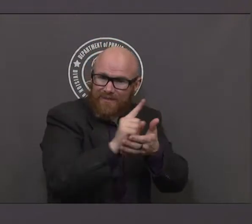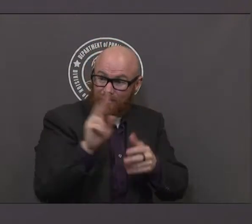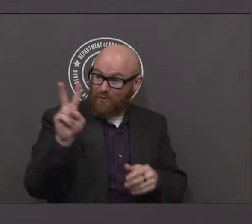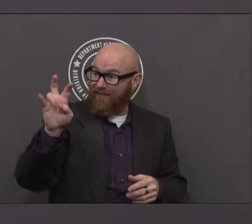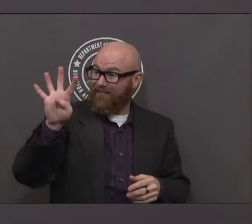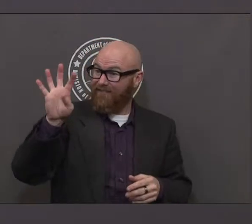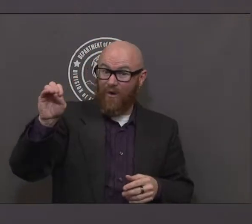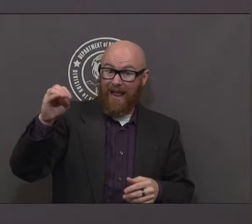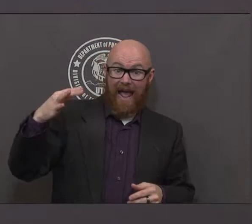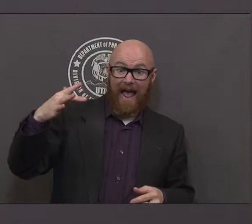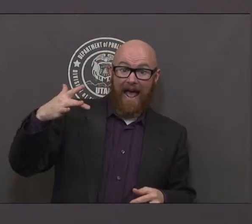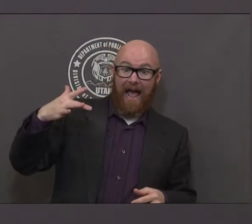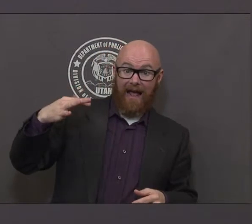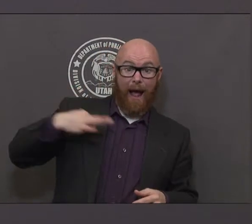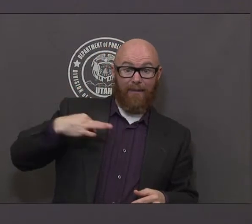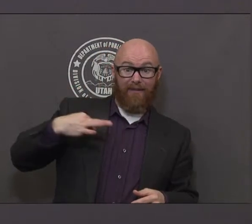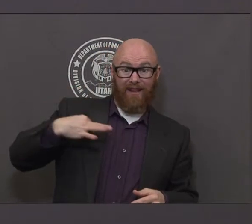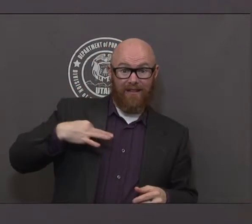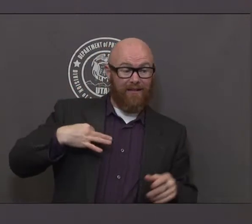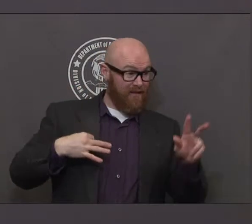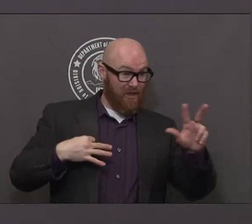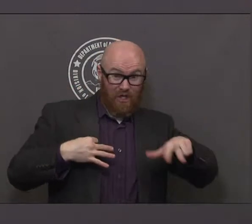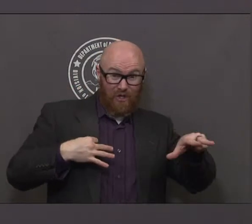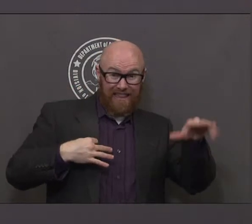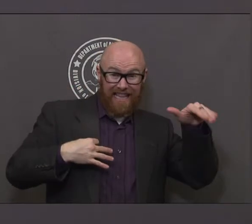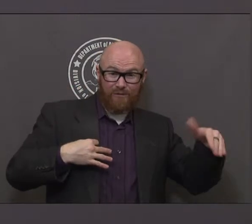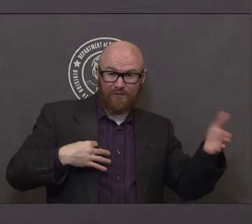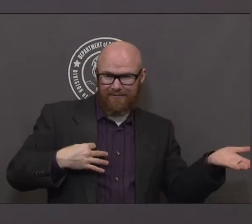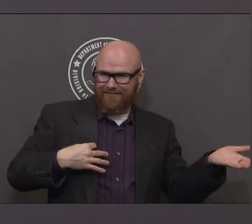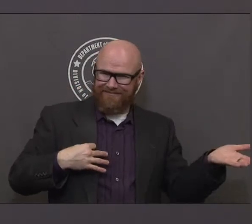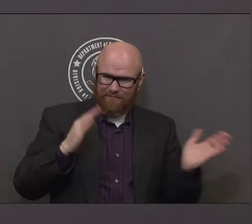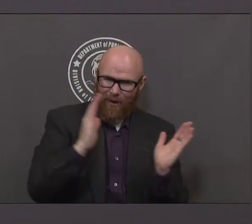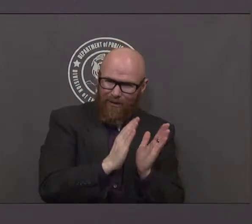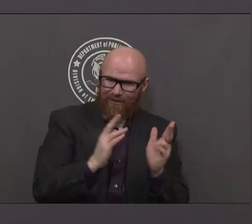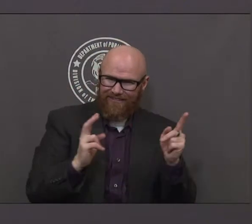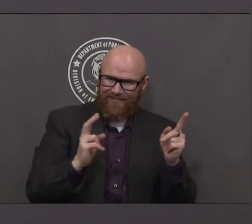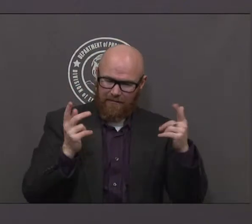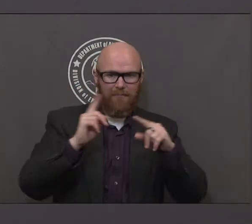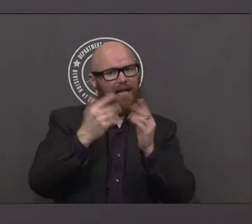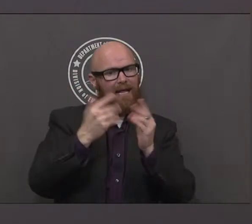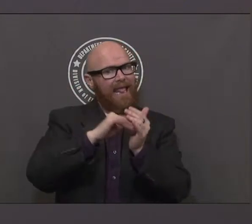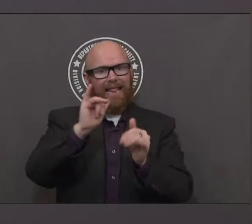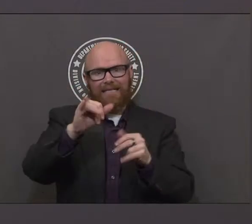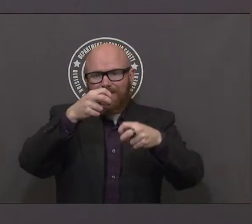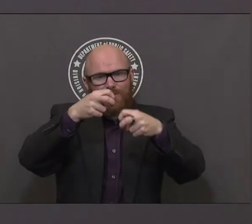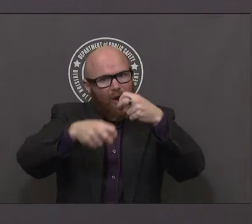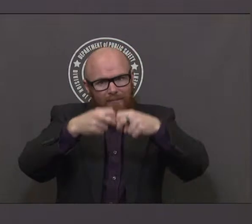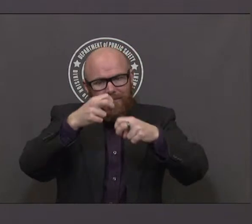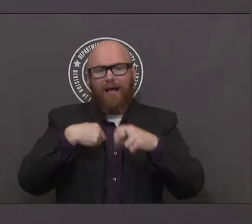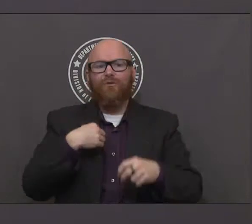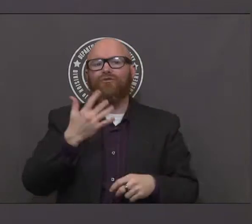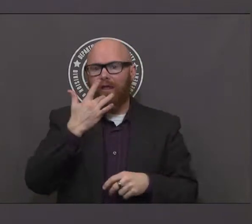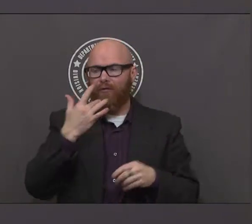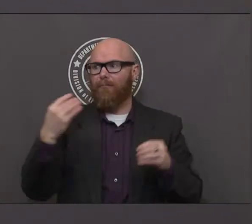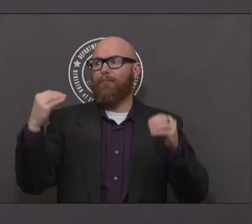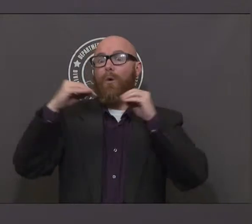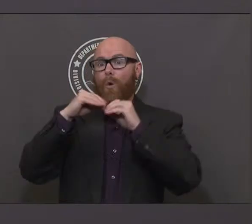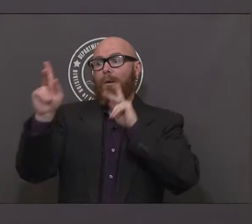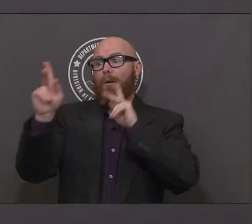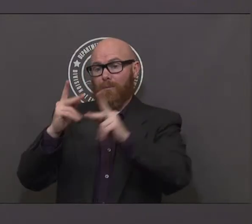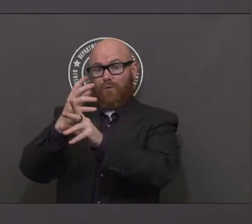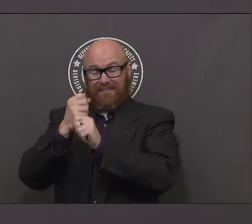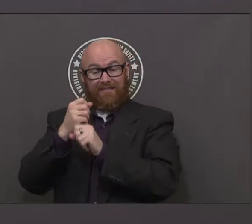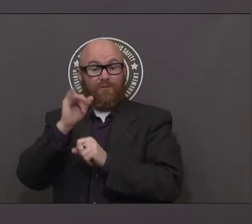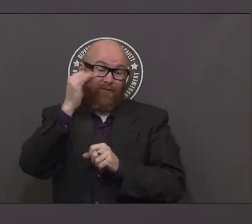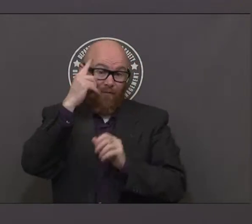that would be very difficult for some people. And I apologize for that, but it was a much better problem to have than what we had before, which was we opened